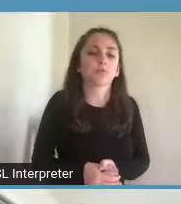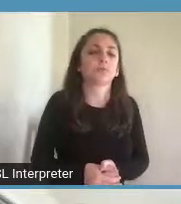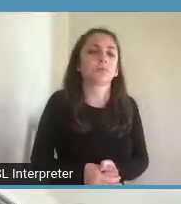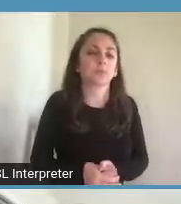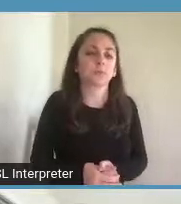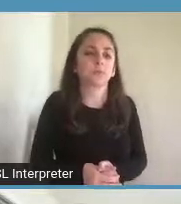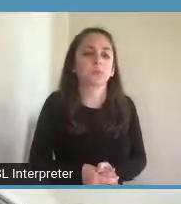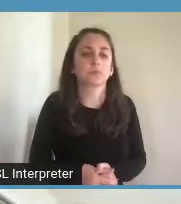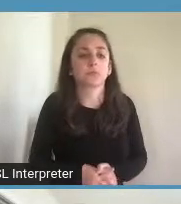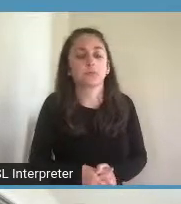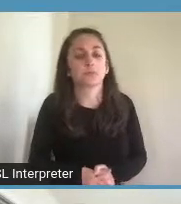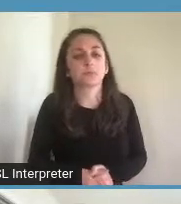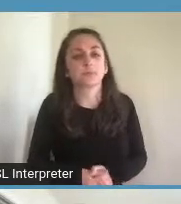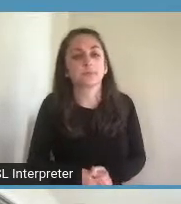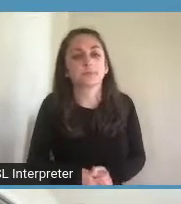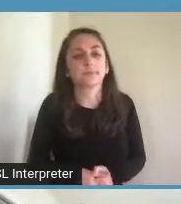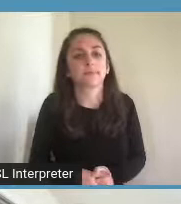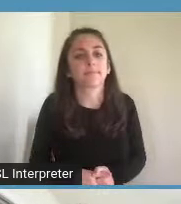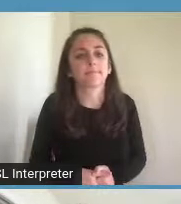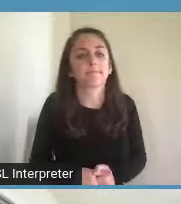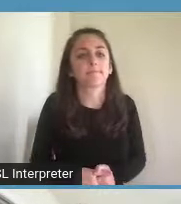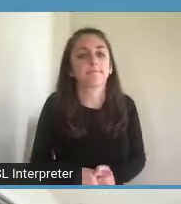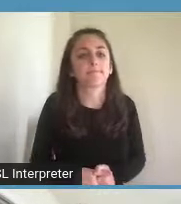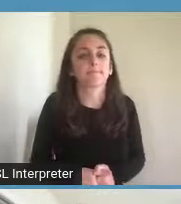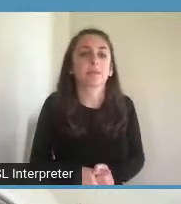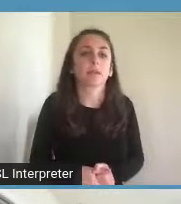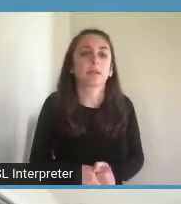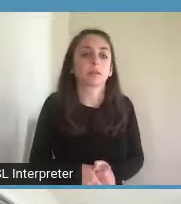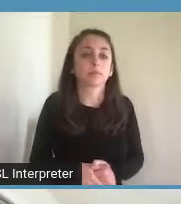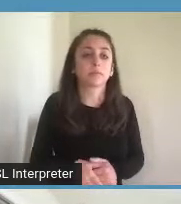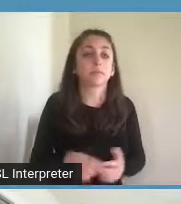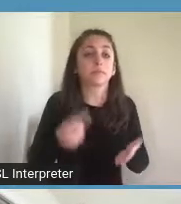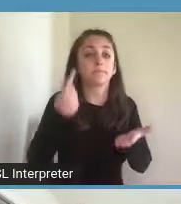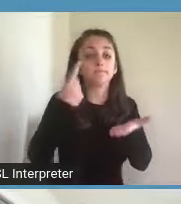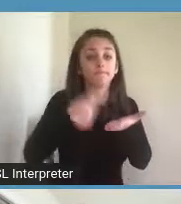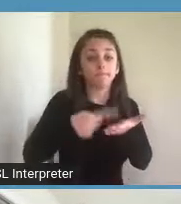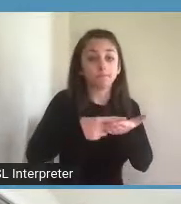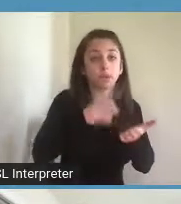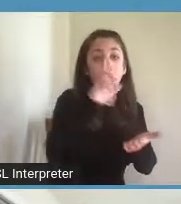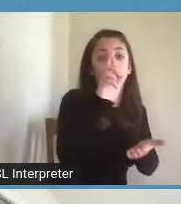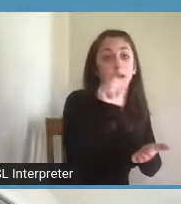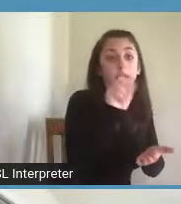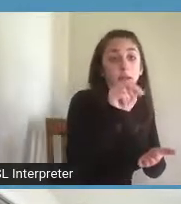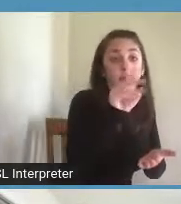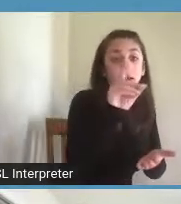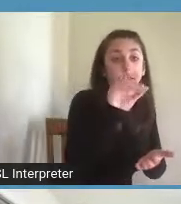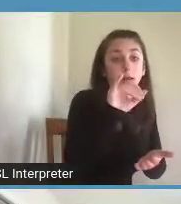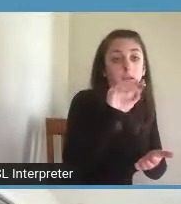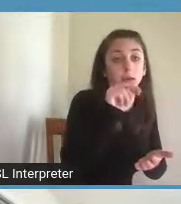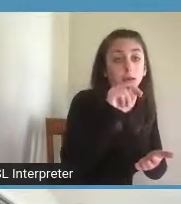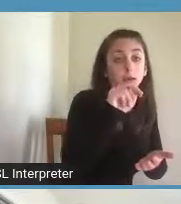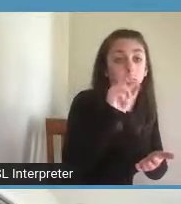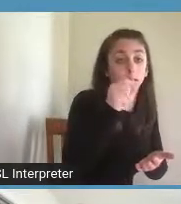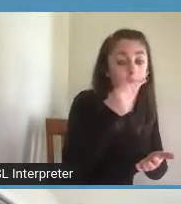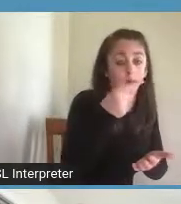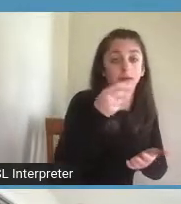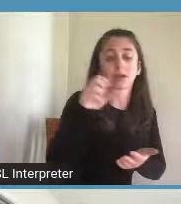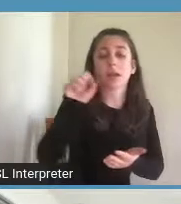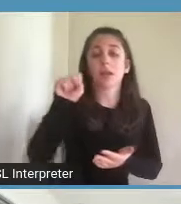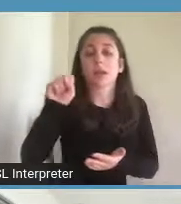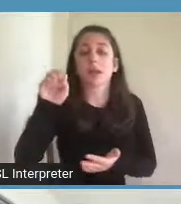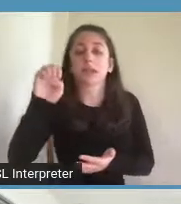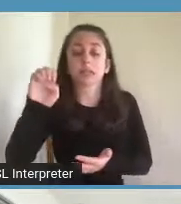time. So let's talk a little bit about the relationship between landing pages and SEO. SEO means search engine